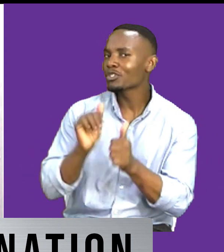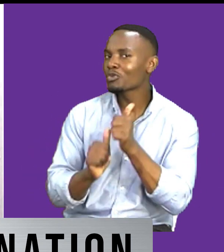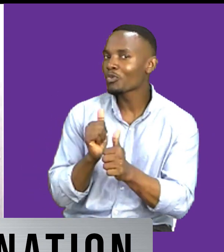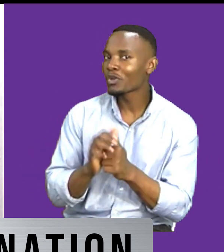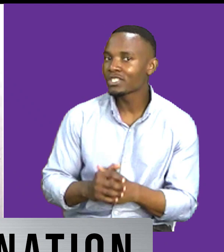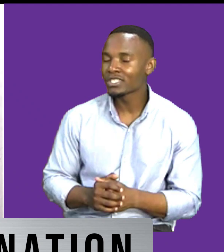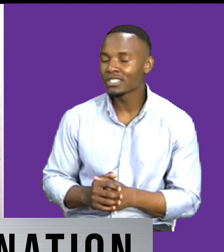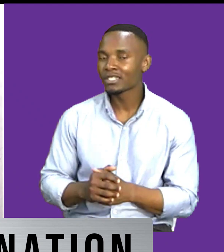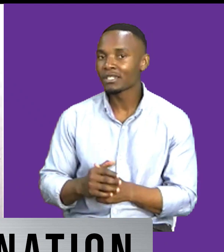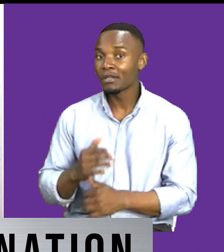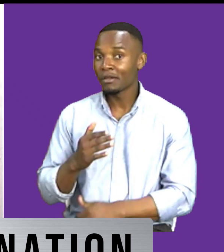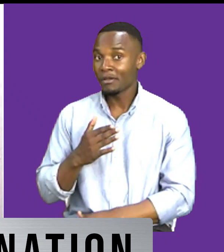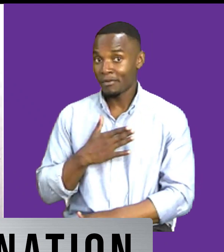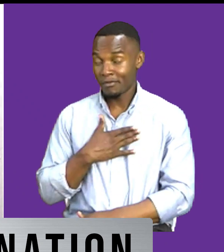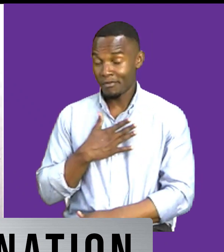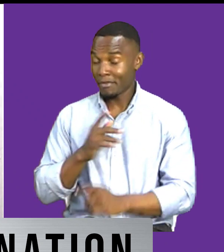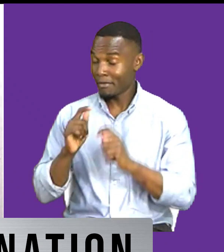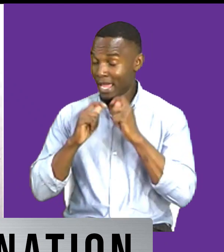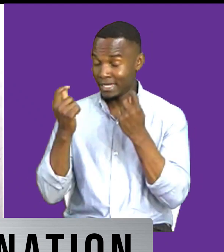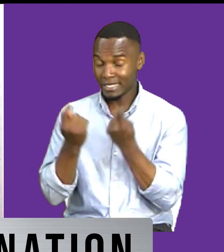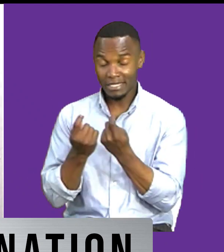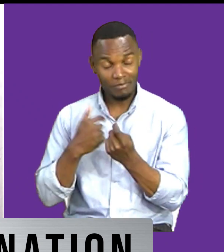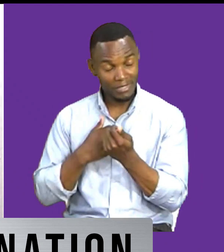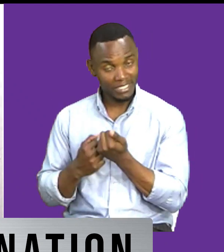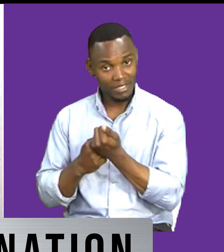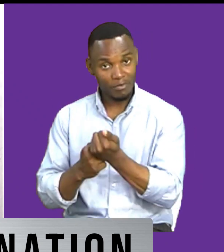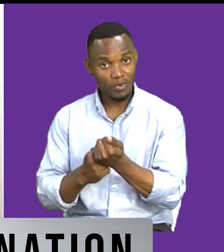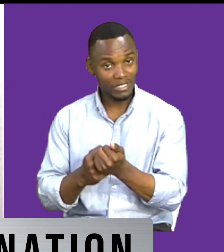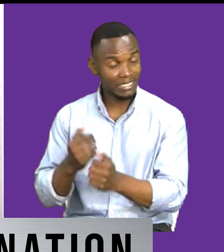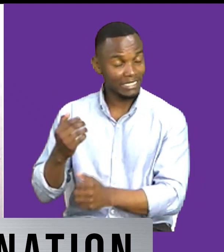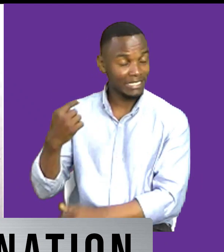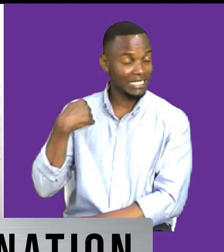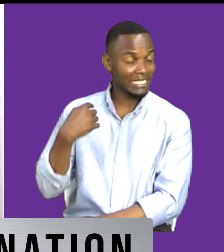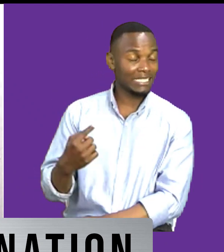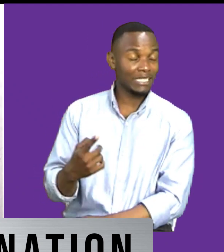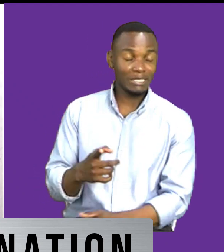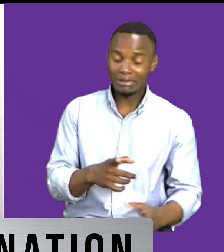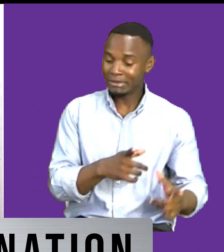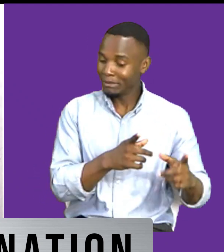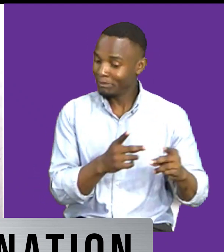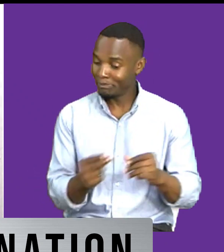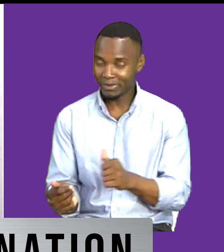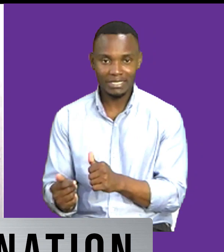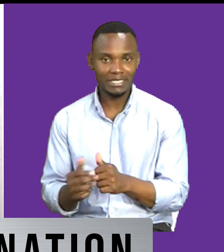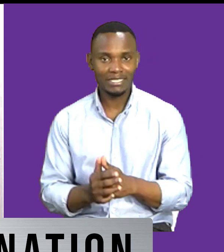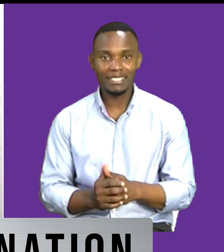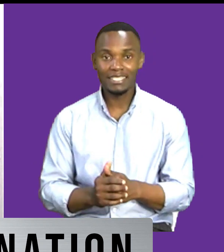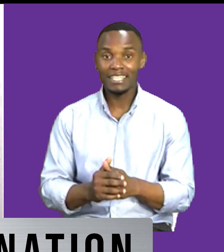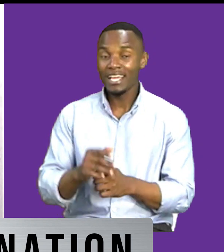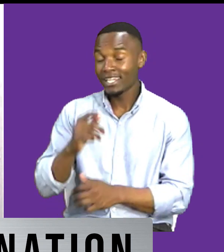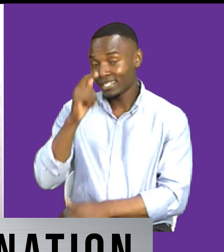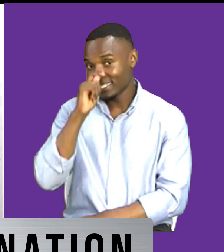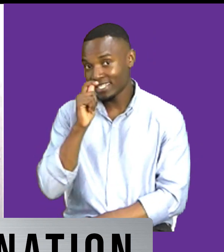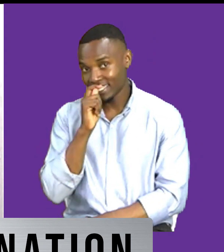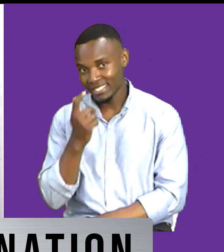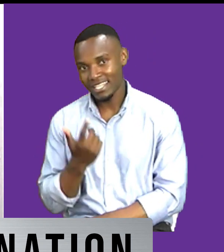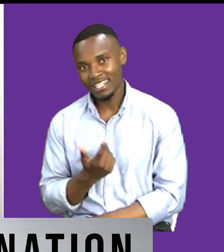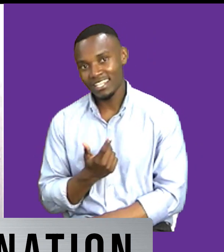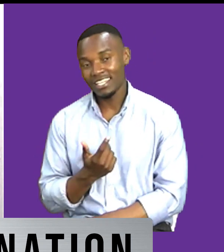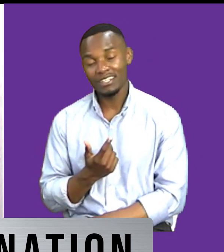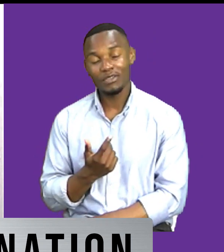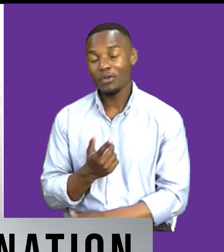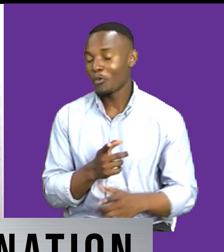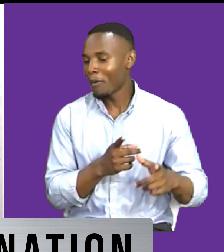Ivory Coast. The team that I had hoped for was thrashed yesterday, unfortunately. Tanzania? Taifa Stars, they are our neighbors.